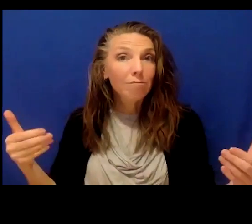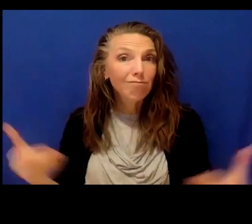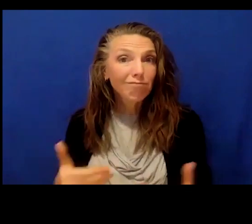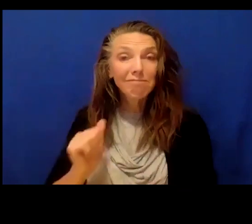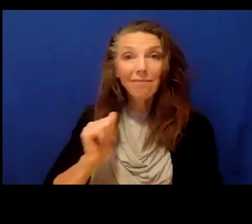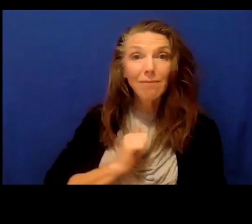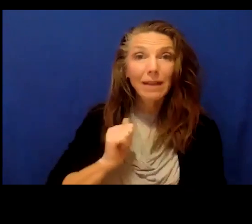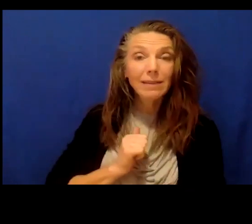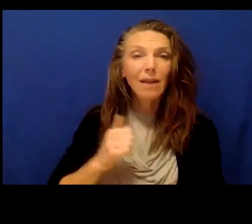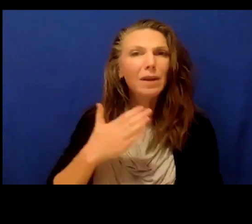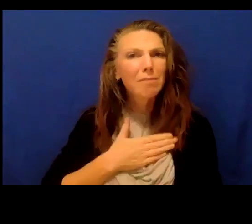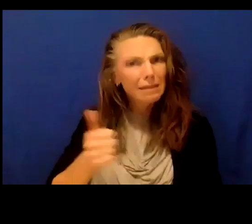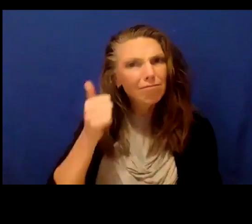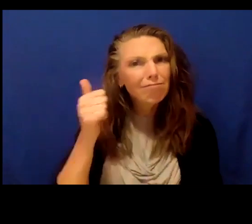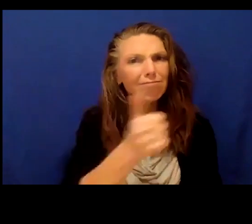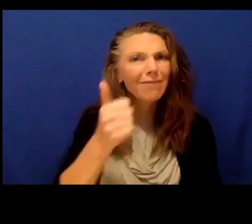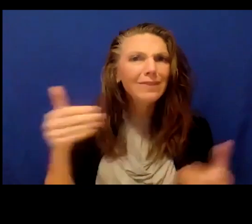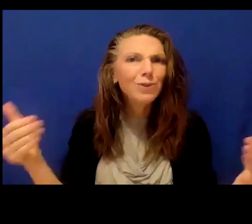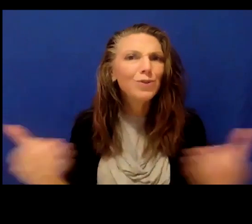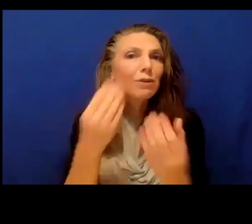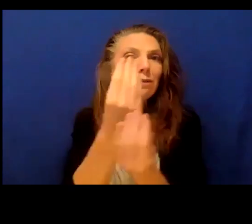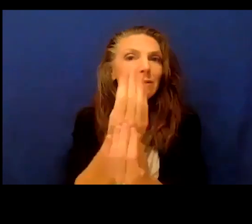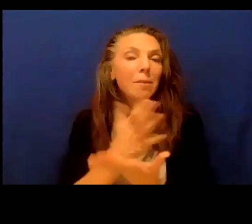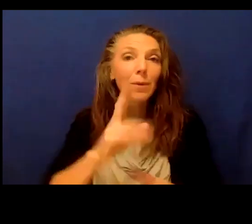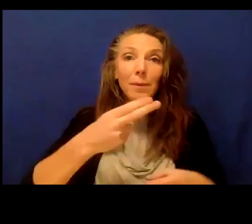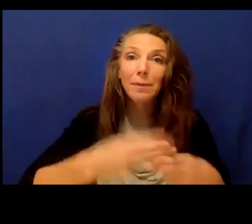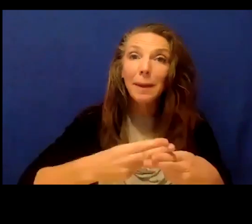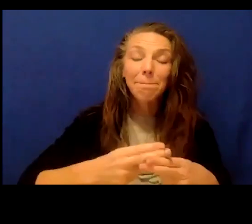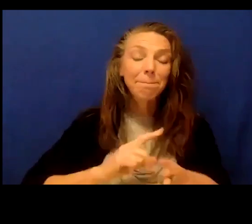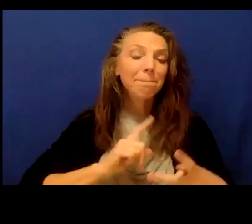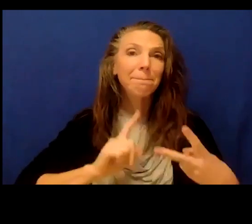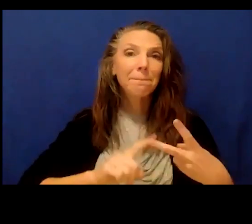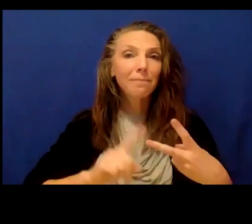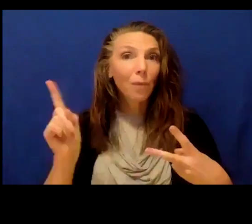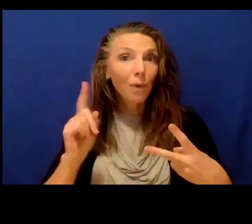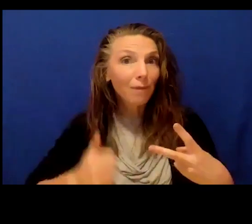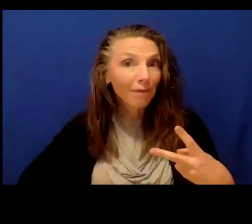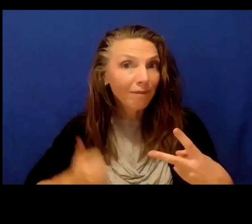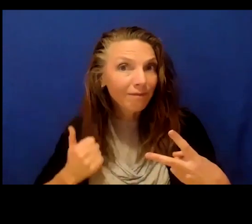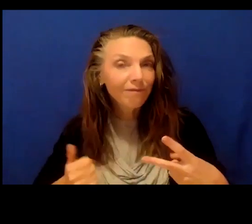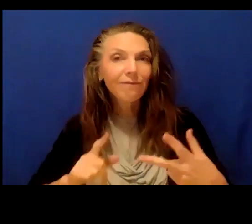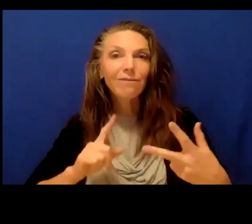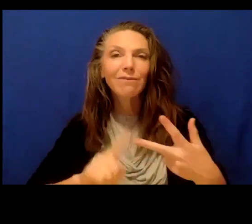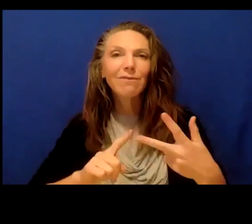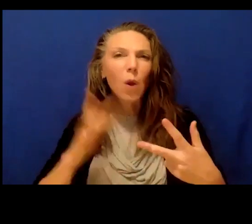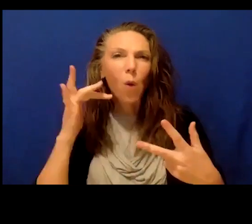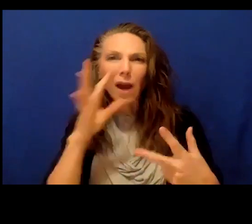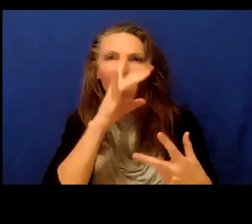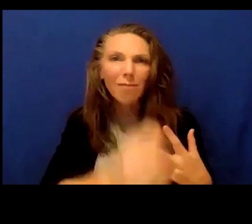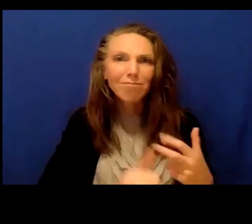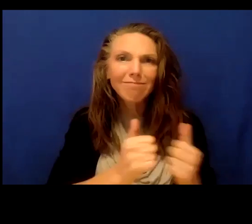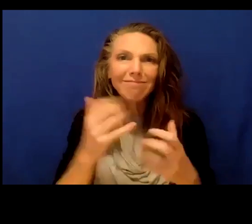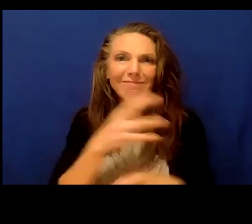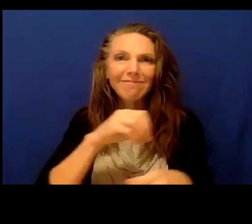also introduce yourself in the chat. I would love for you to let me know your name and where you are and what your personal connection to inclusion